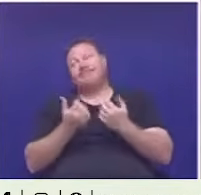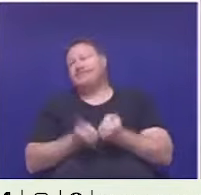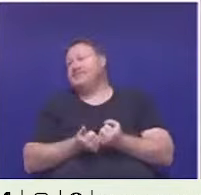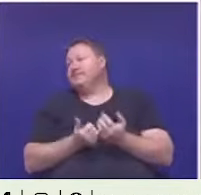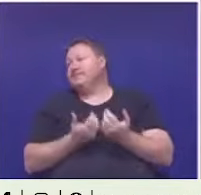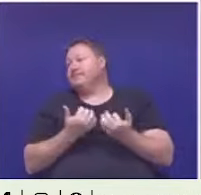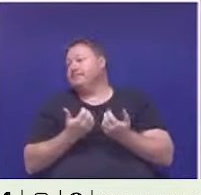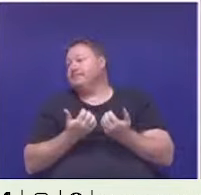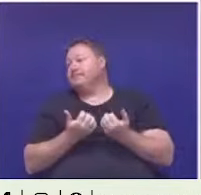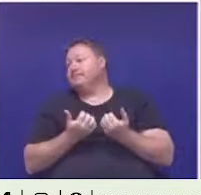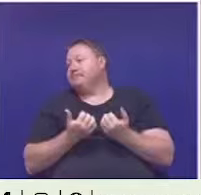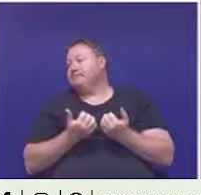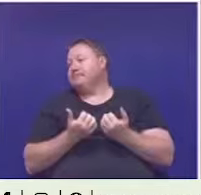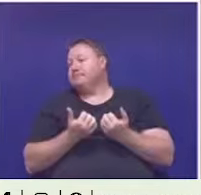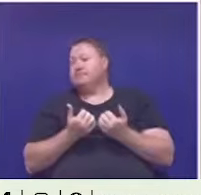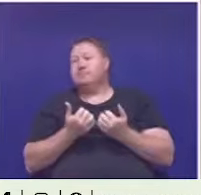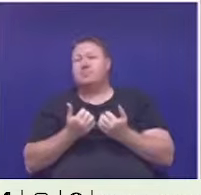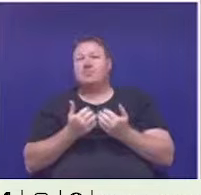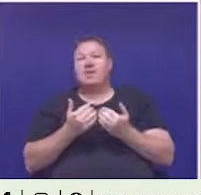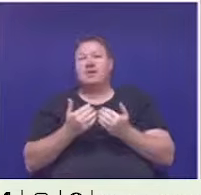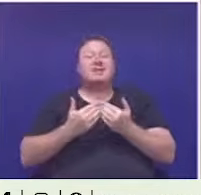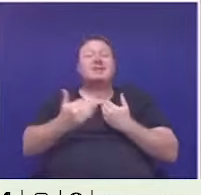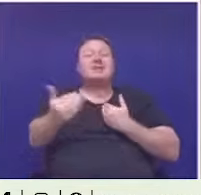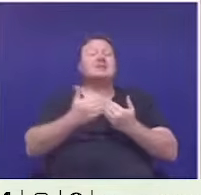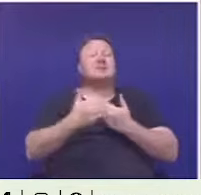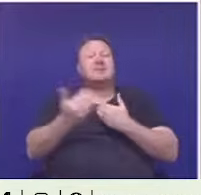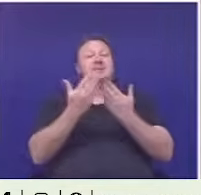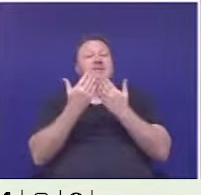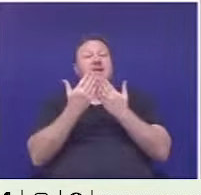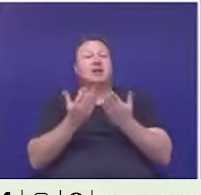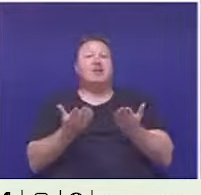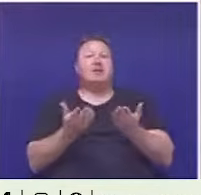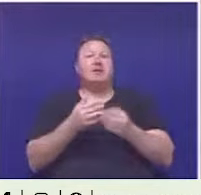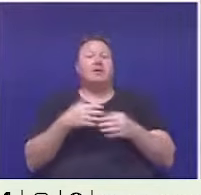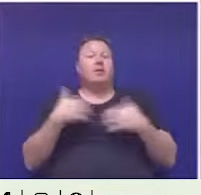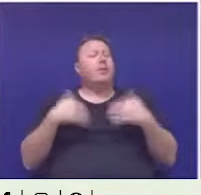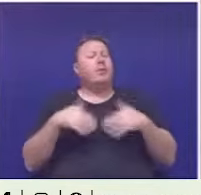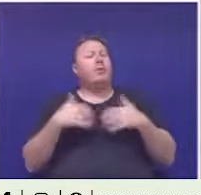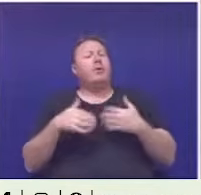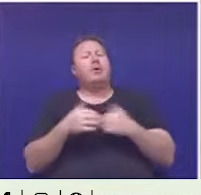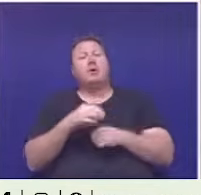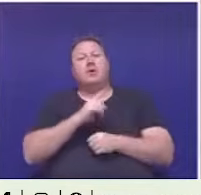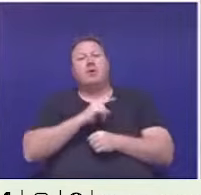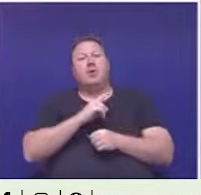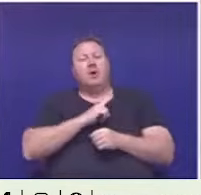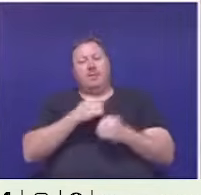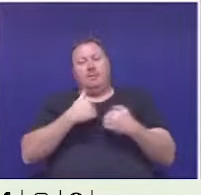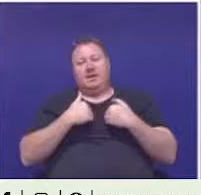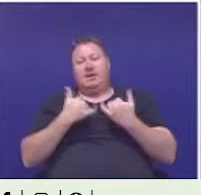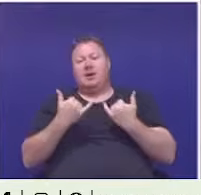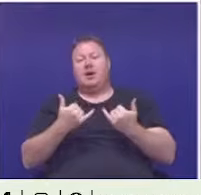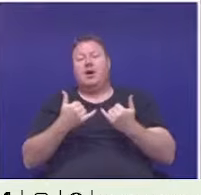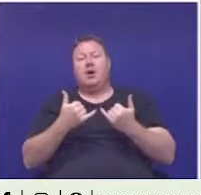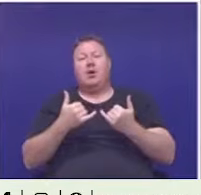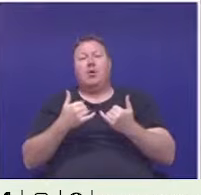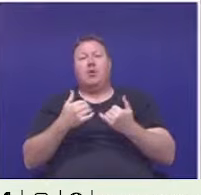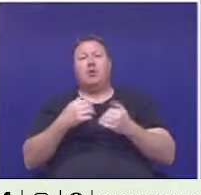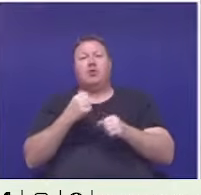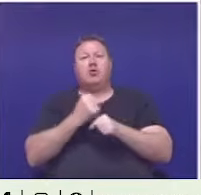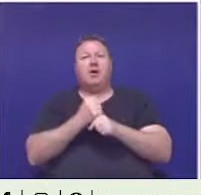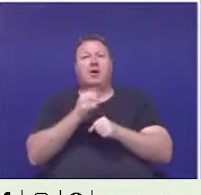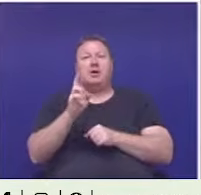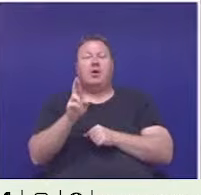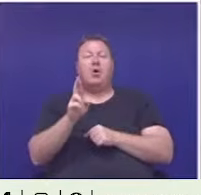what do they call it, distance studying. But that's incredible because for me now, for the first time, a grade R practitioner who used to